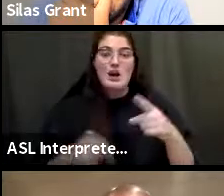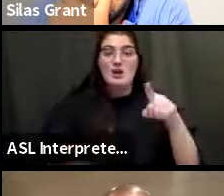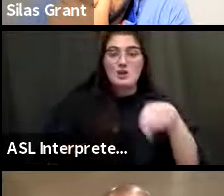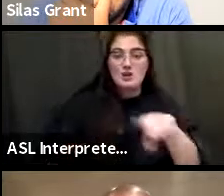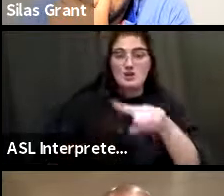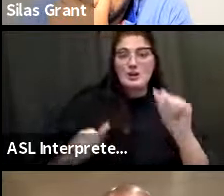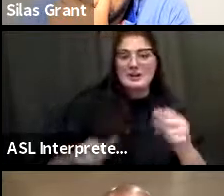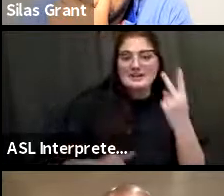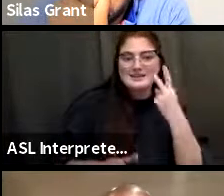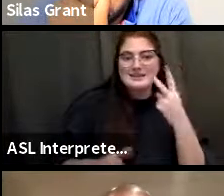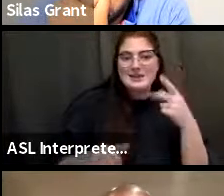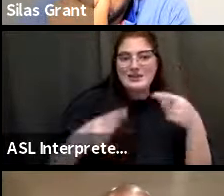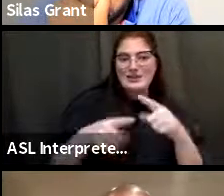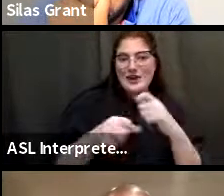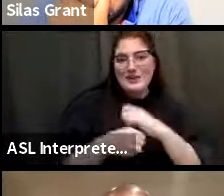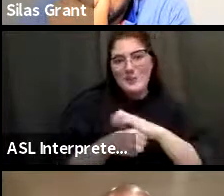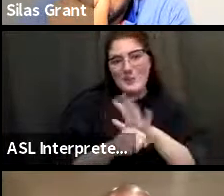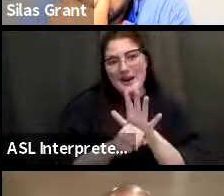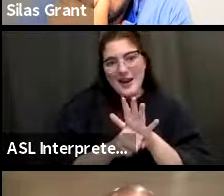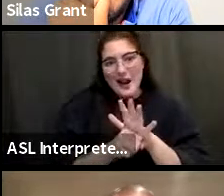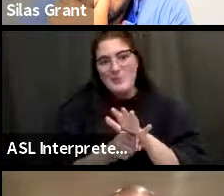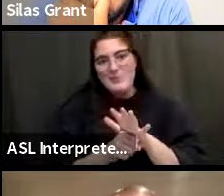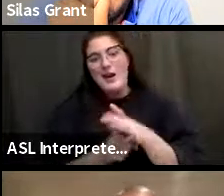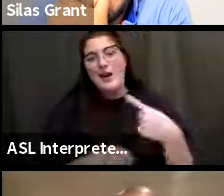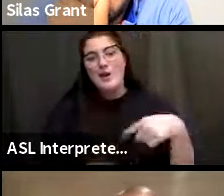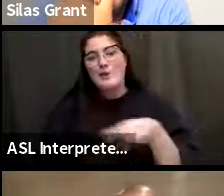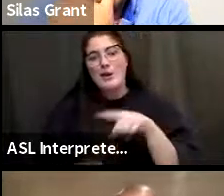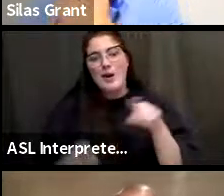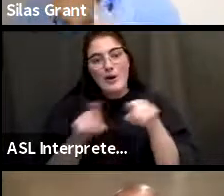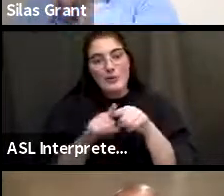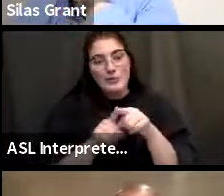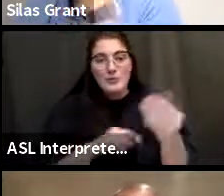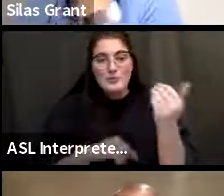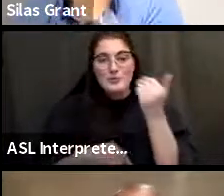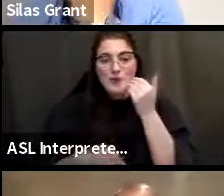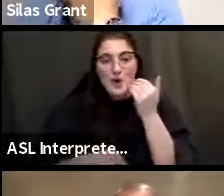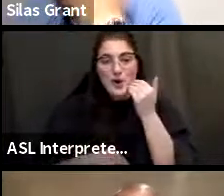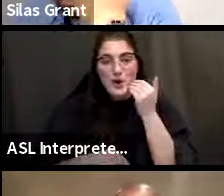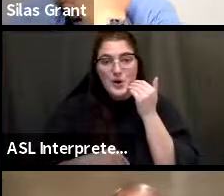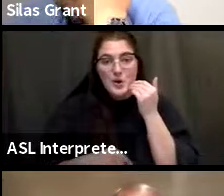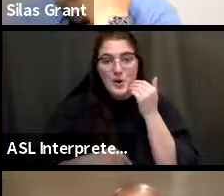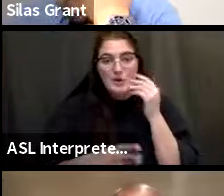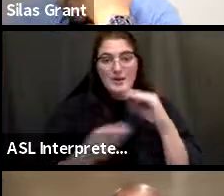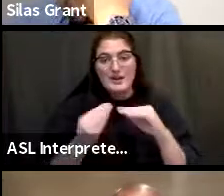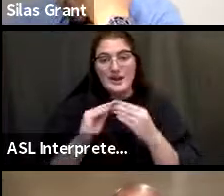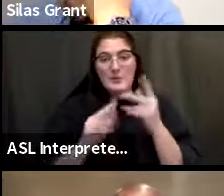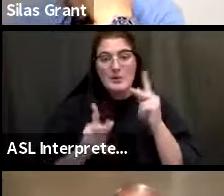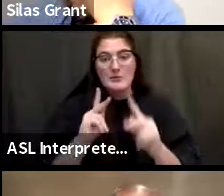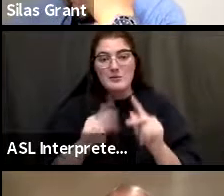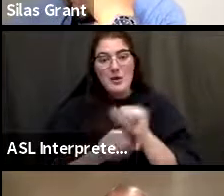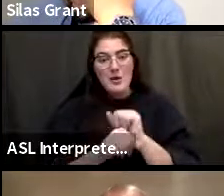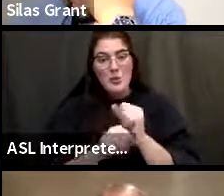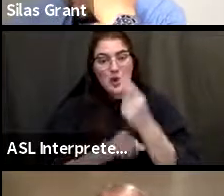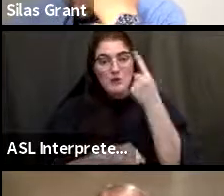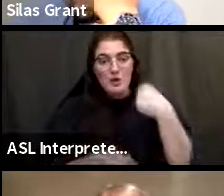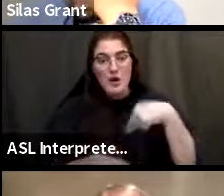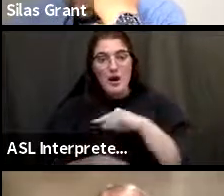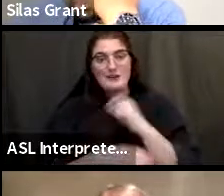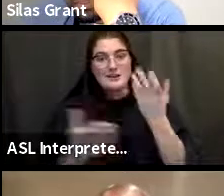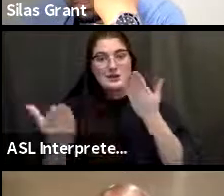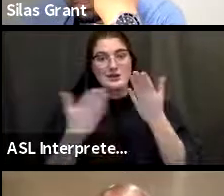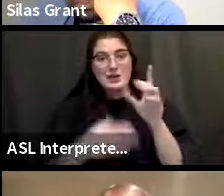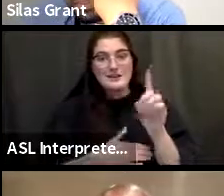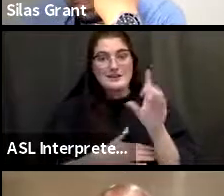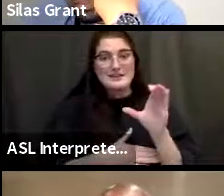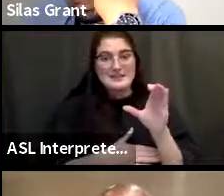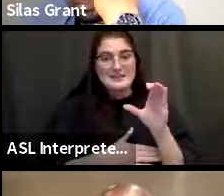this pandemic, as we all also know, the number of people who work for us and serve DC neighborhoods. We